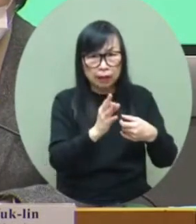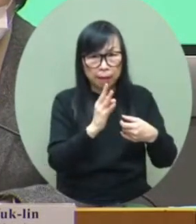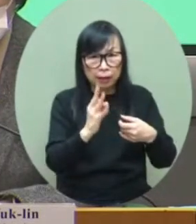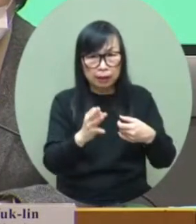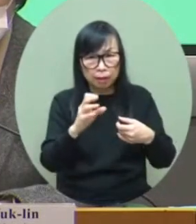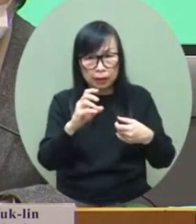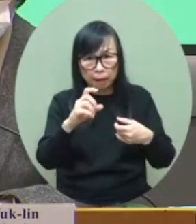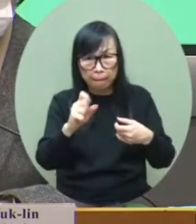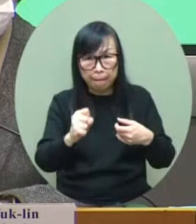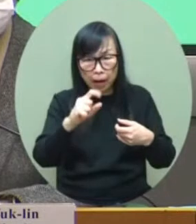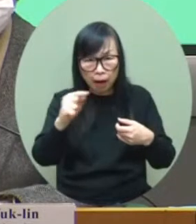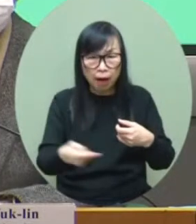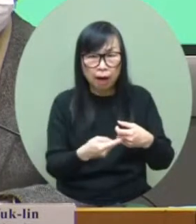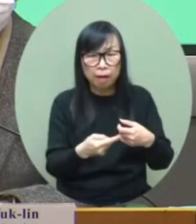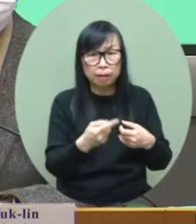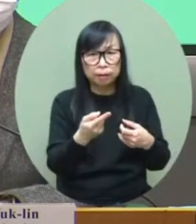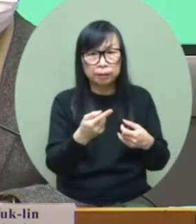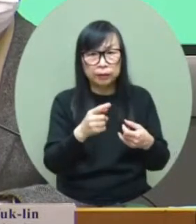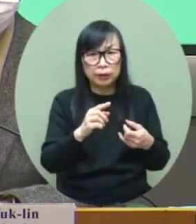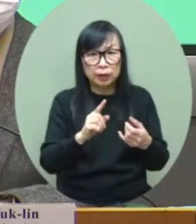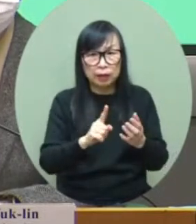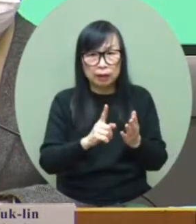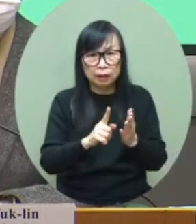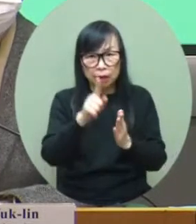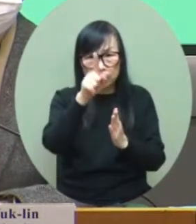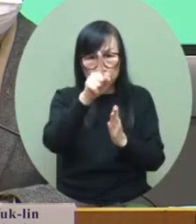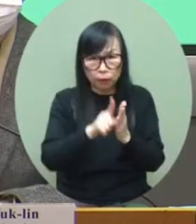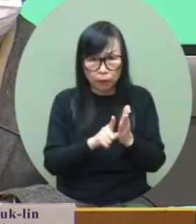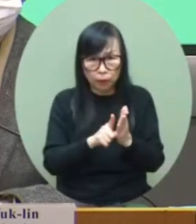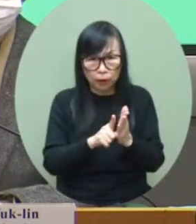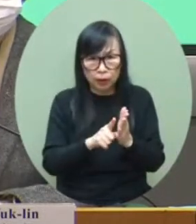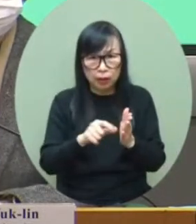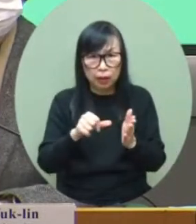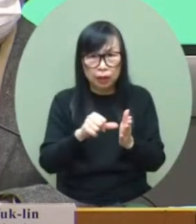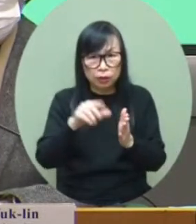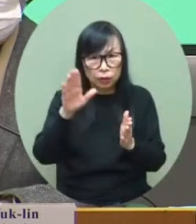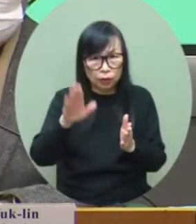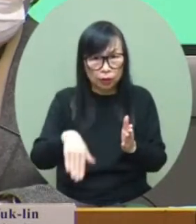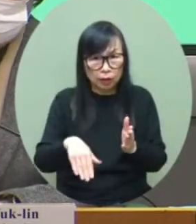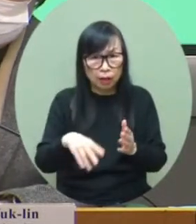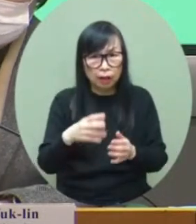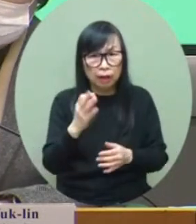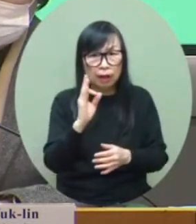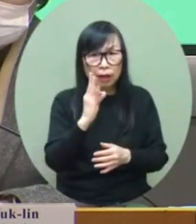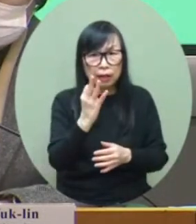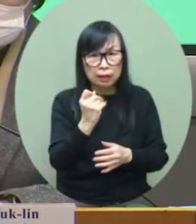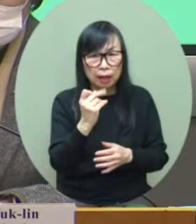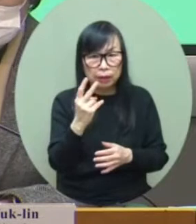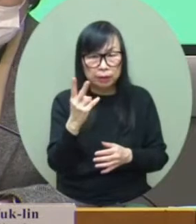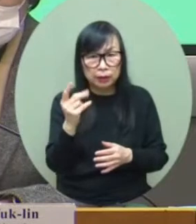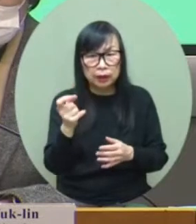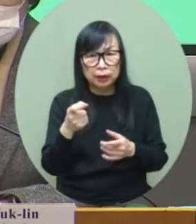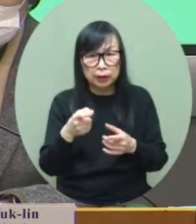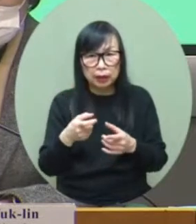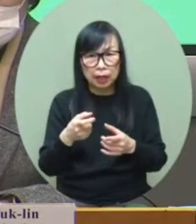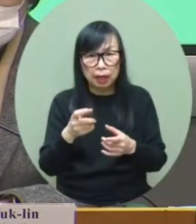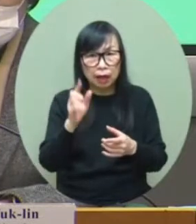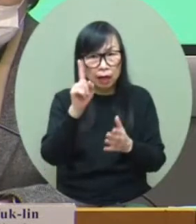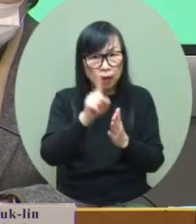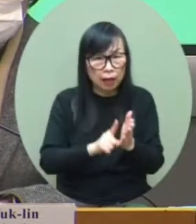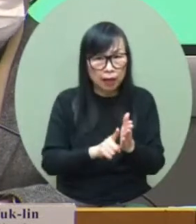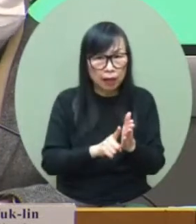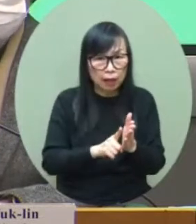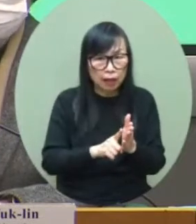from a sewage surveillance, it shows that the per capita viral load has dropped from